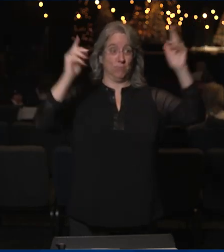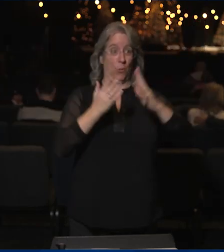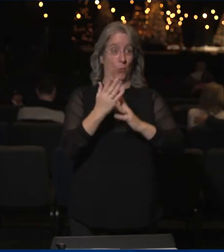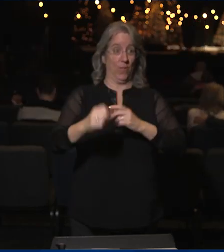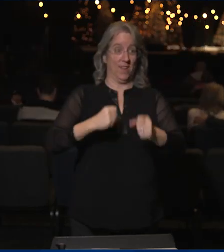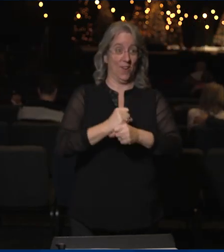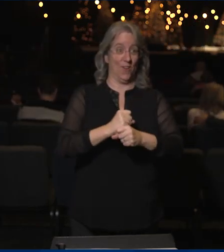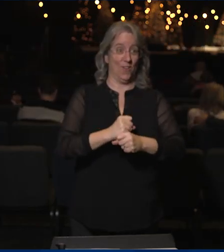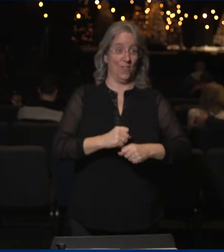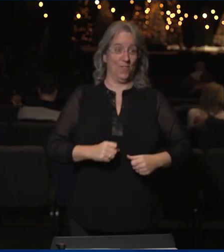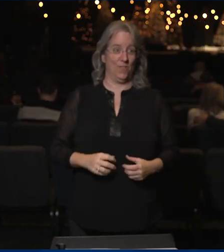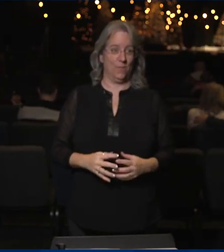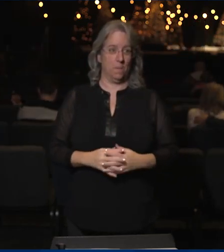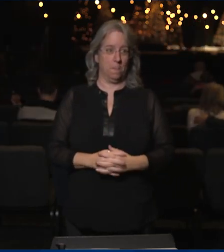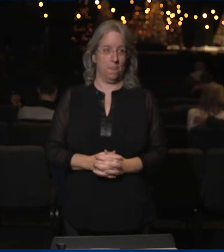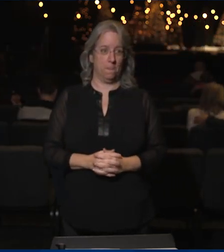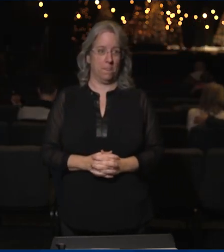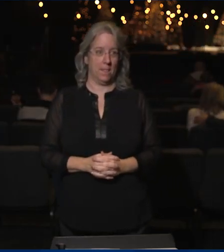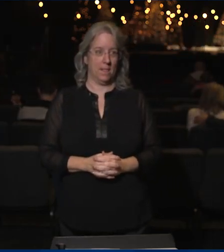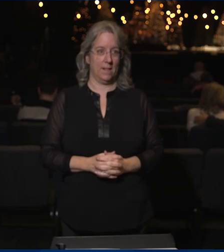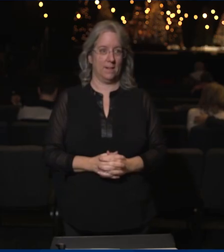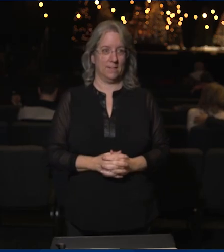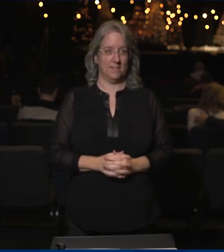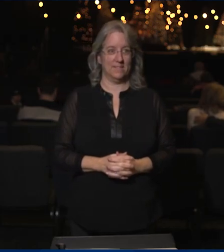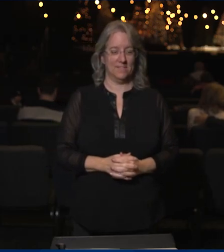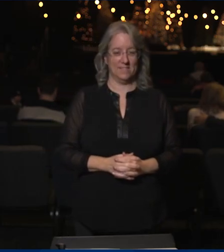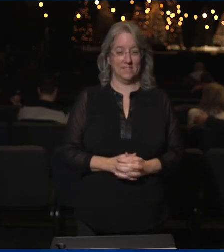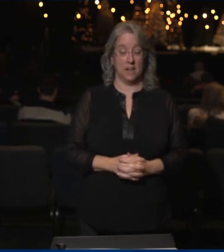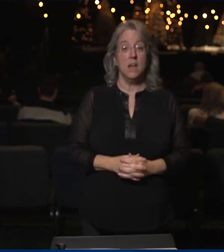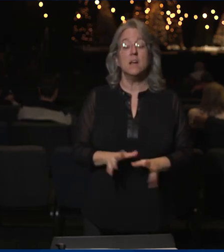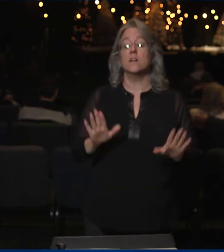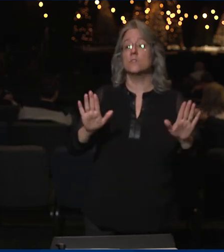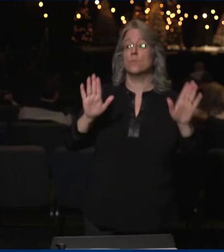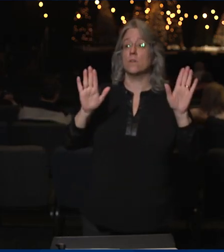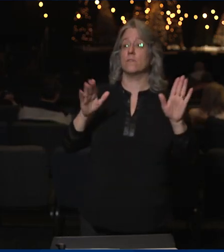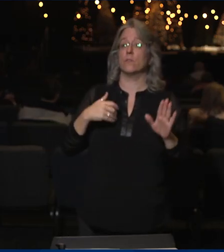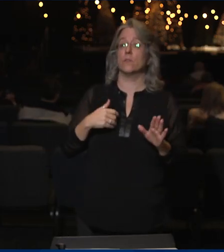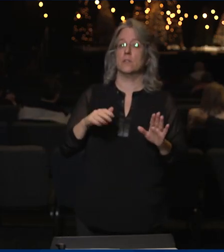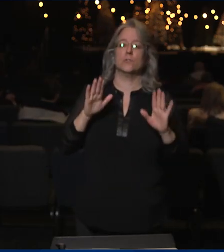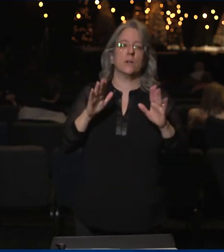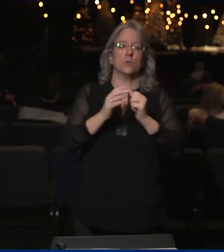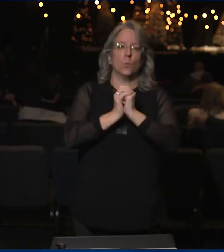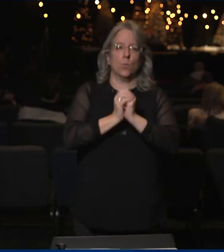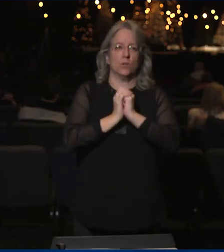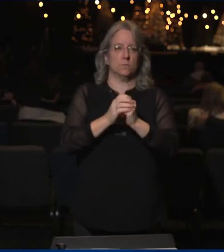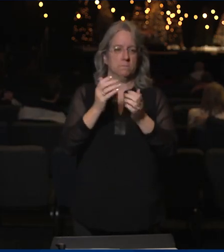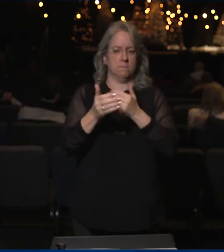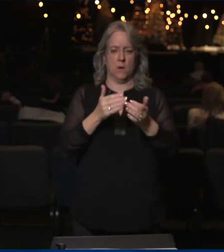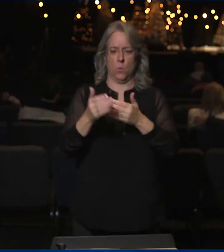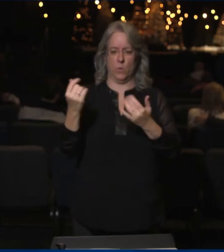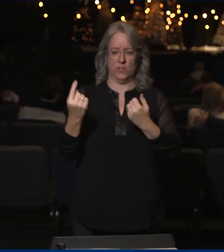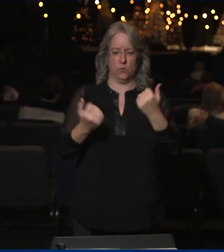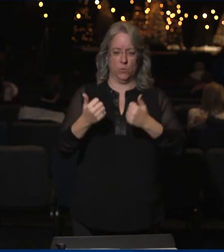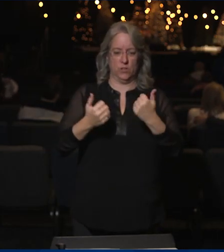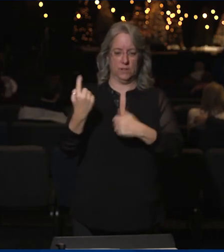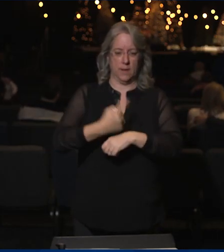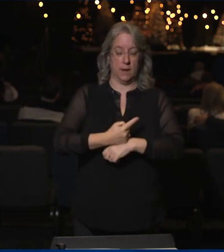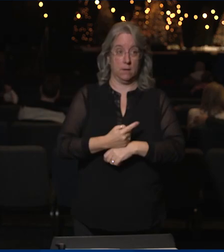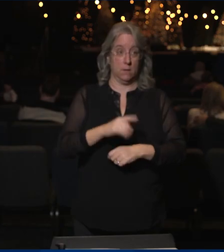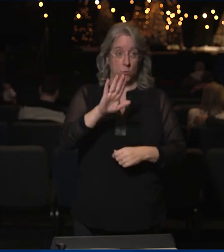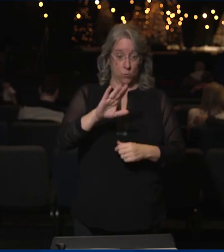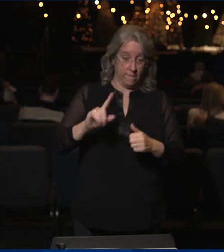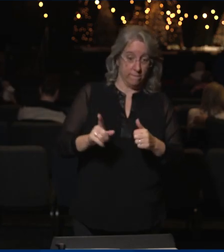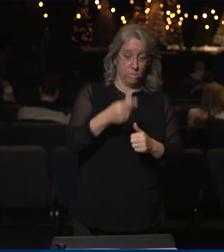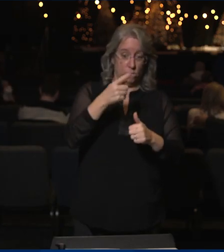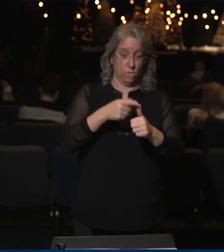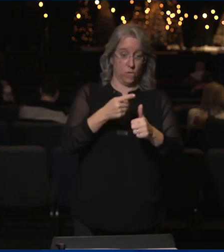yourselves. Thanks for joining us. It's great to always worship, regardless of what day it is. If this is your first time or you're